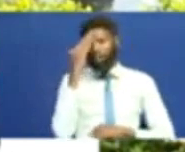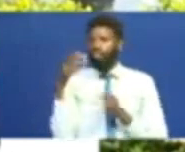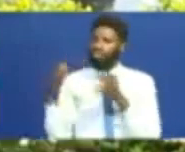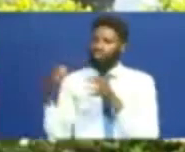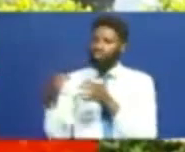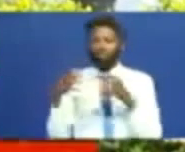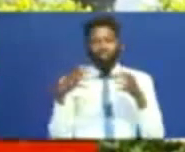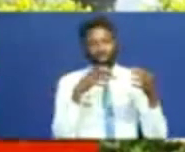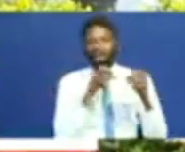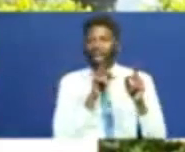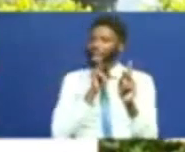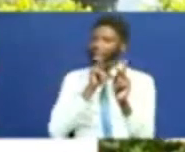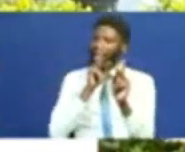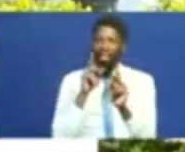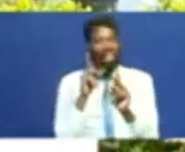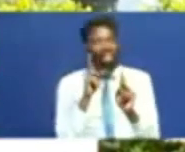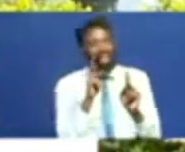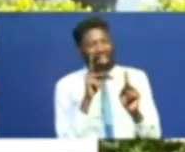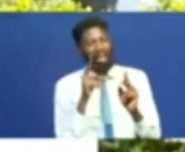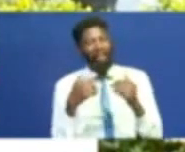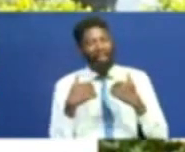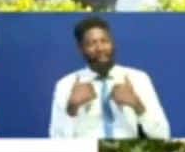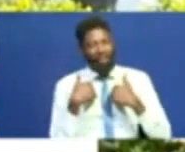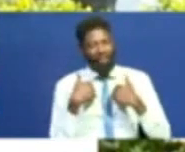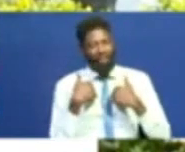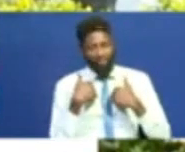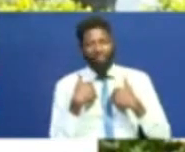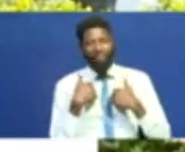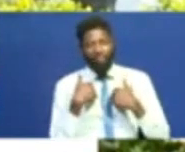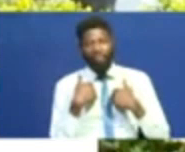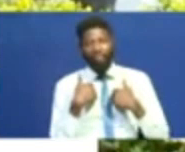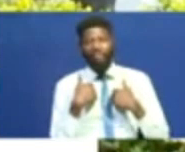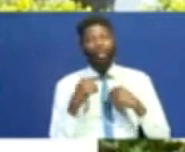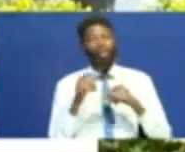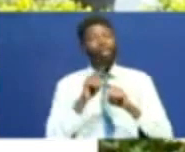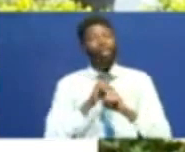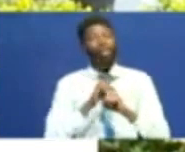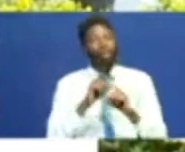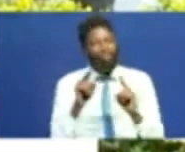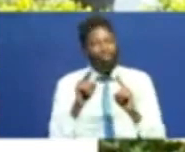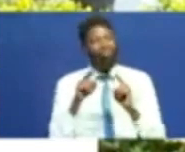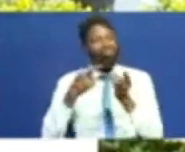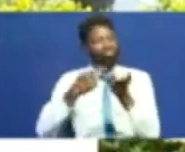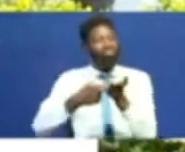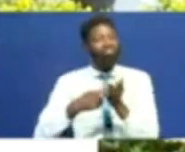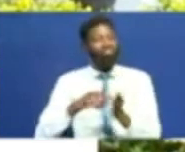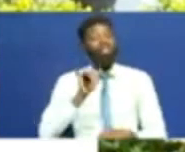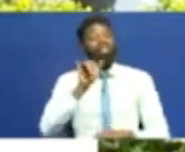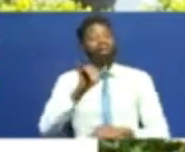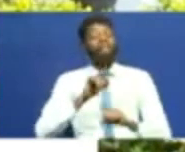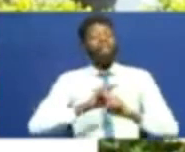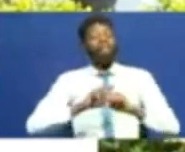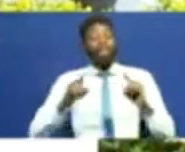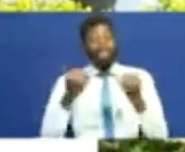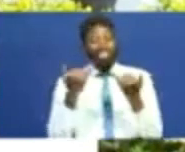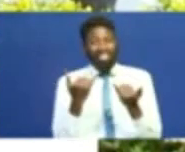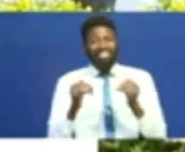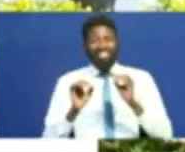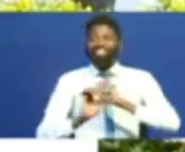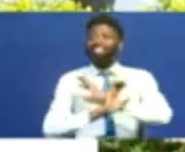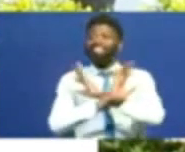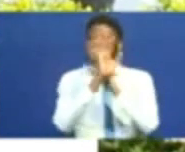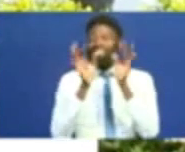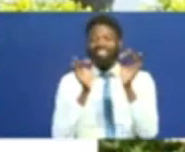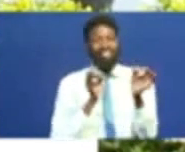quarters, that is the Azimio as well as Kenya Kwanza. They did not touch on that particular matter, but what they have clearly stated out